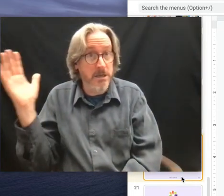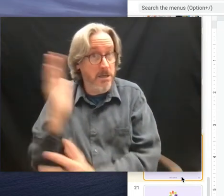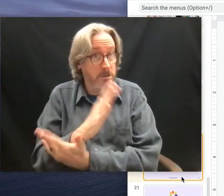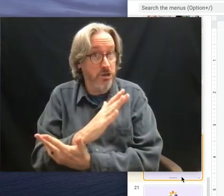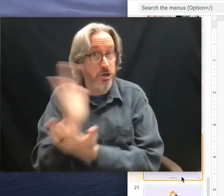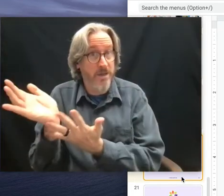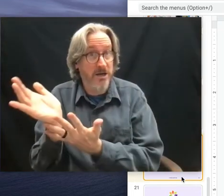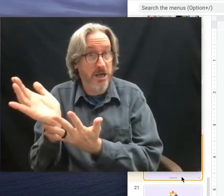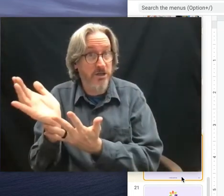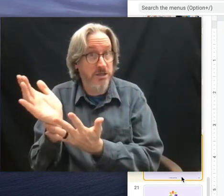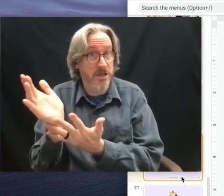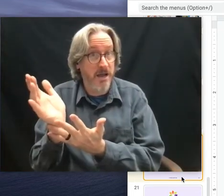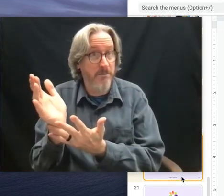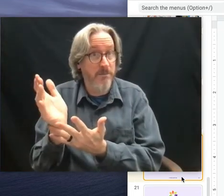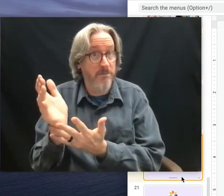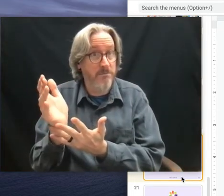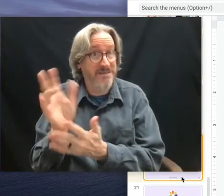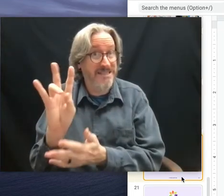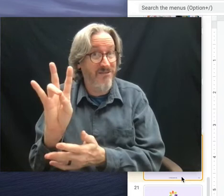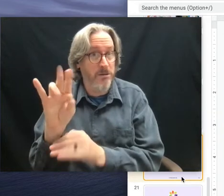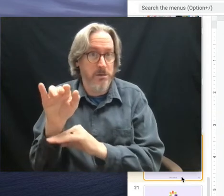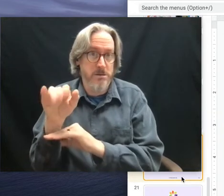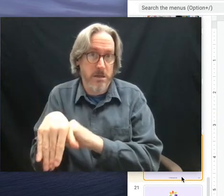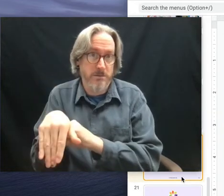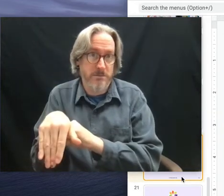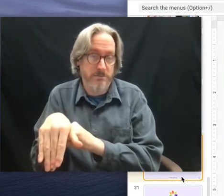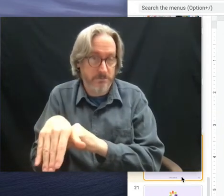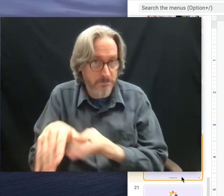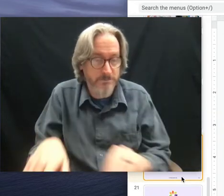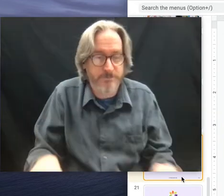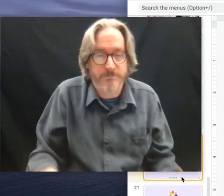night, to show that change in time.